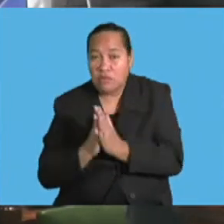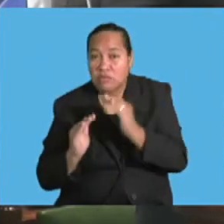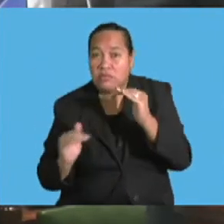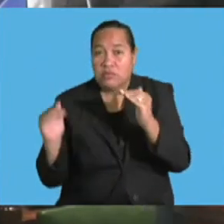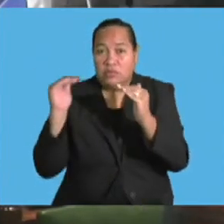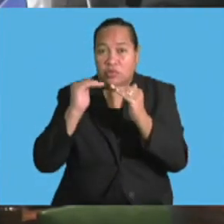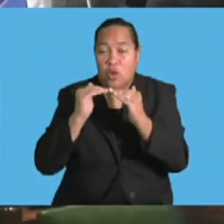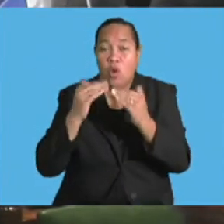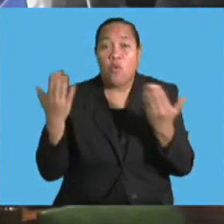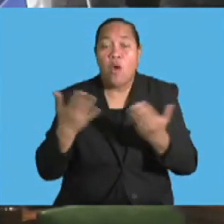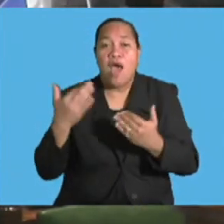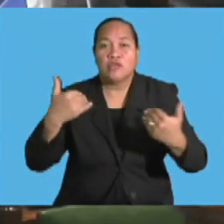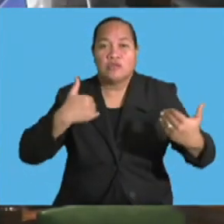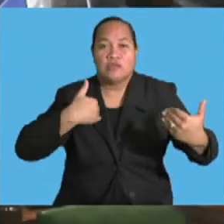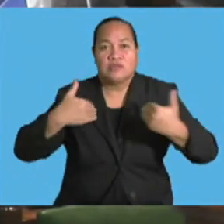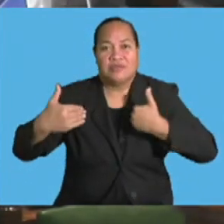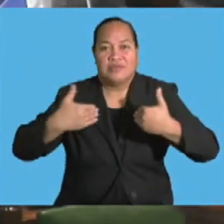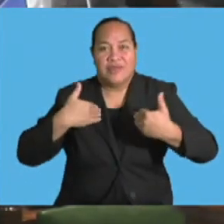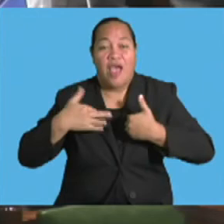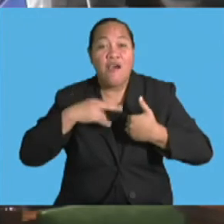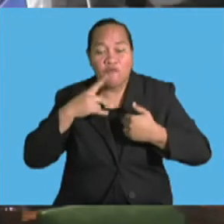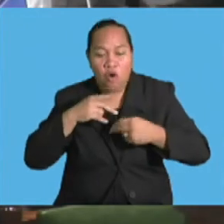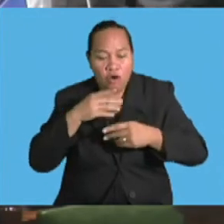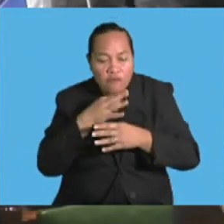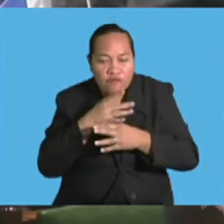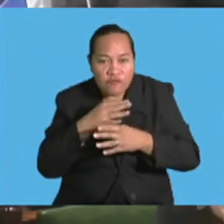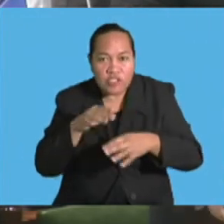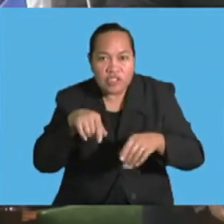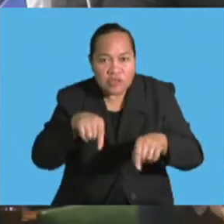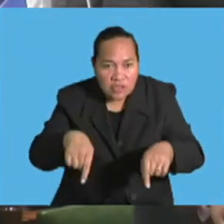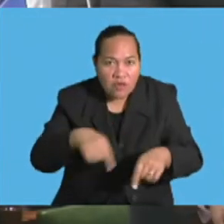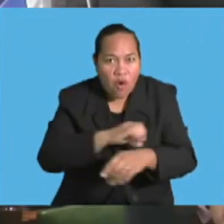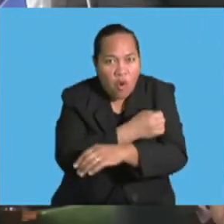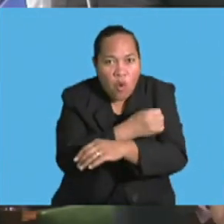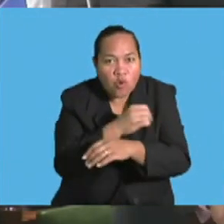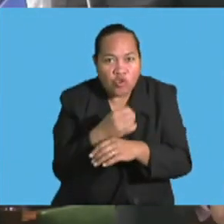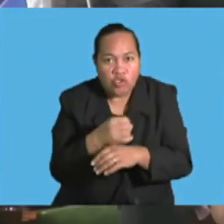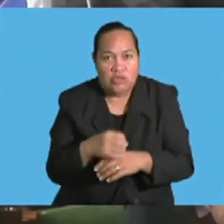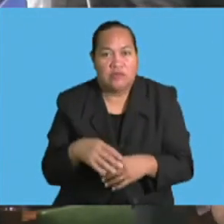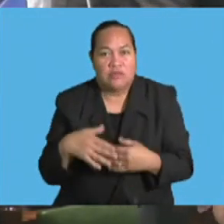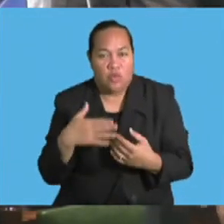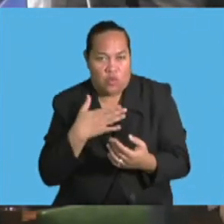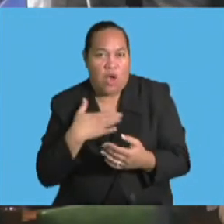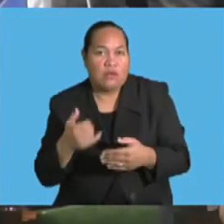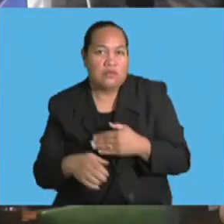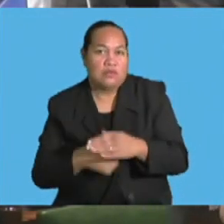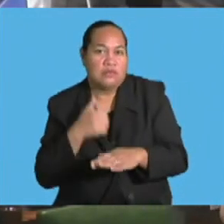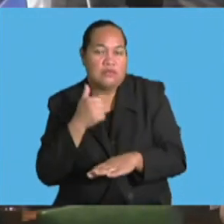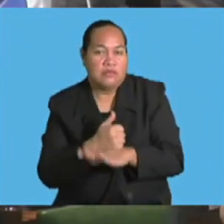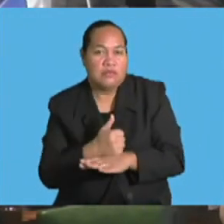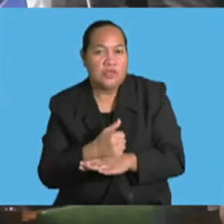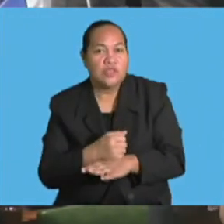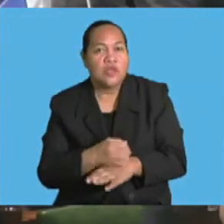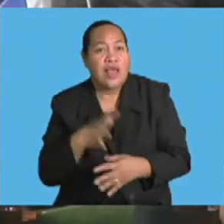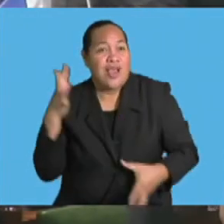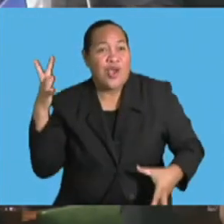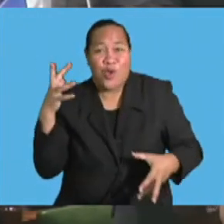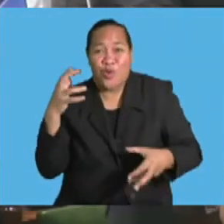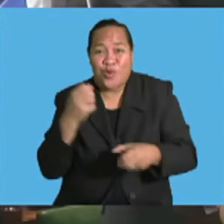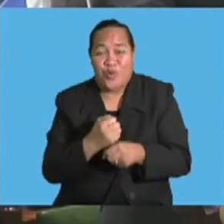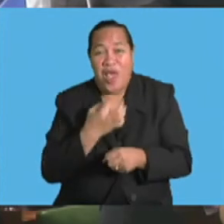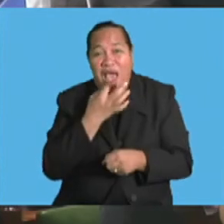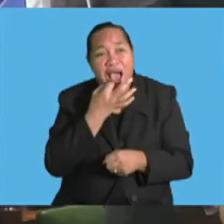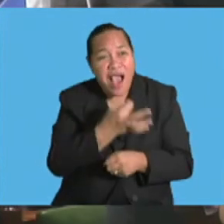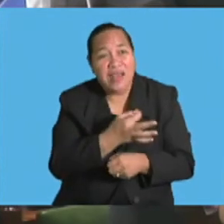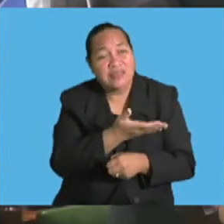University and the University of the South Pacific. Mr. Speaker, sir, in conclusion, we ask all honourable members